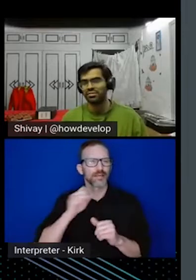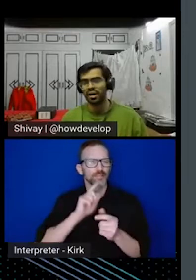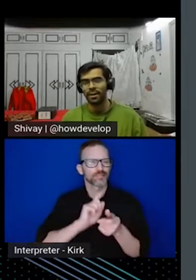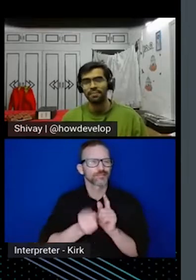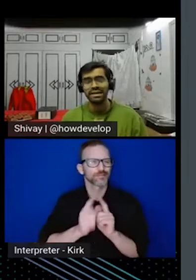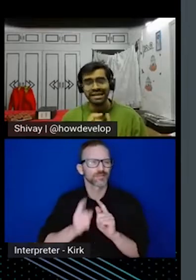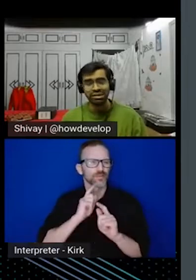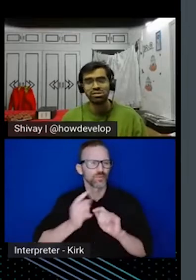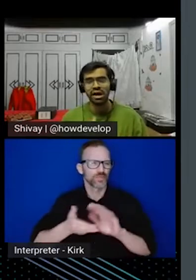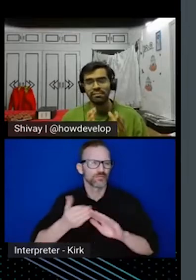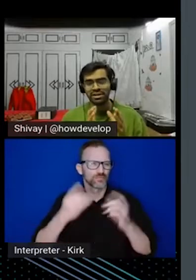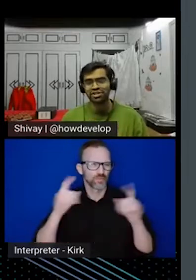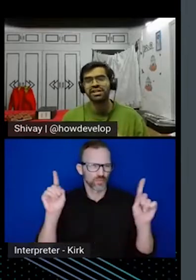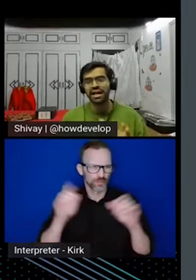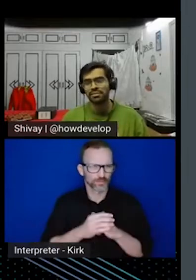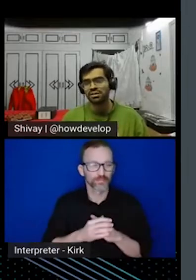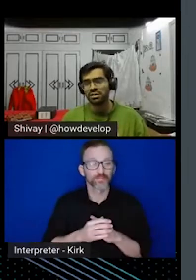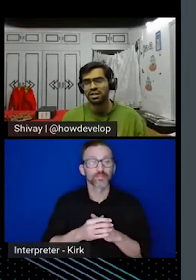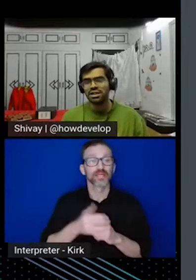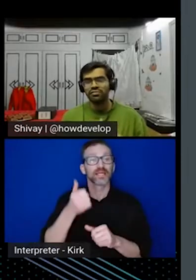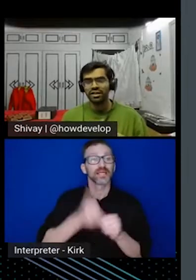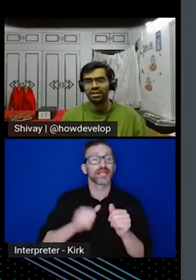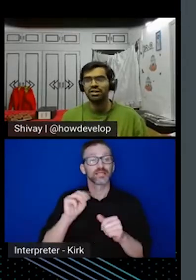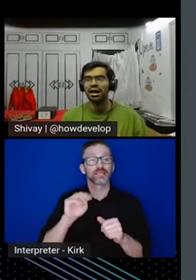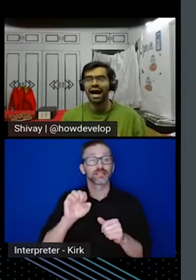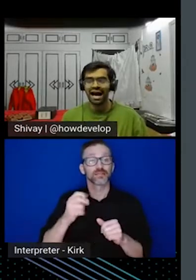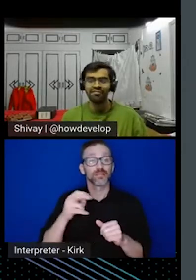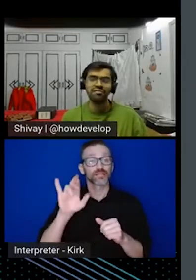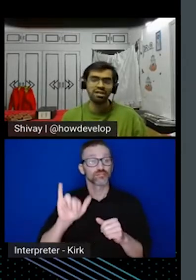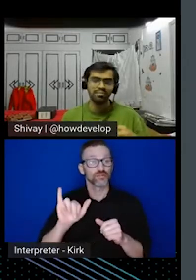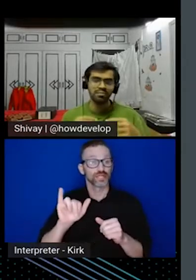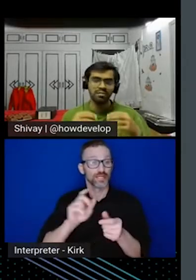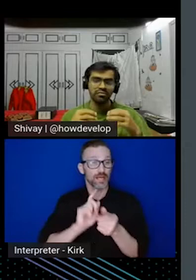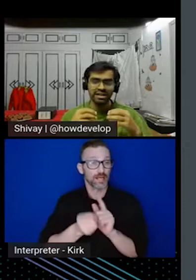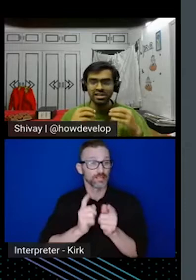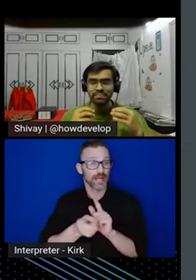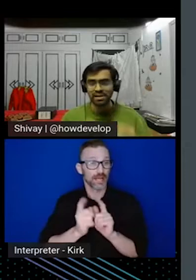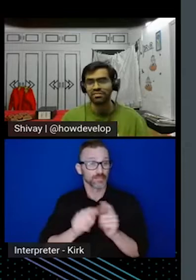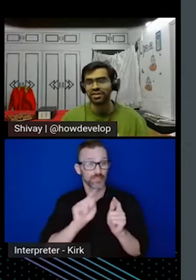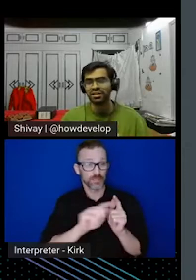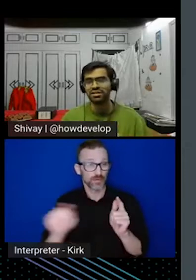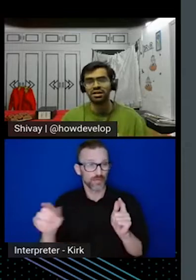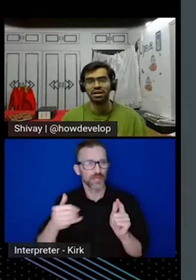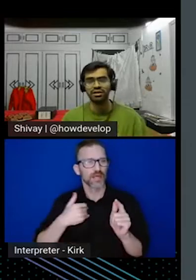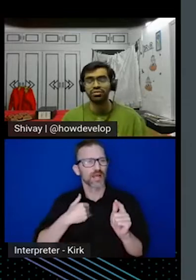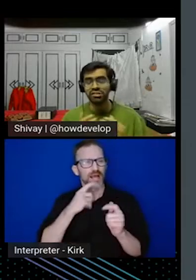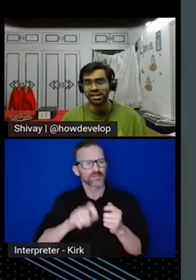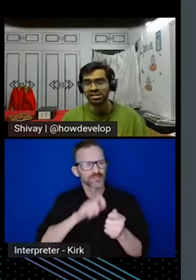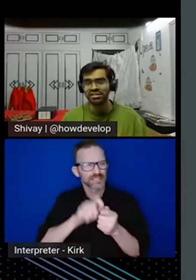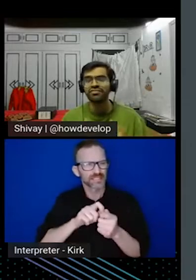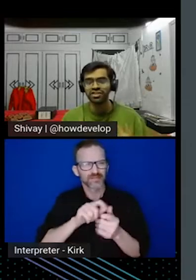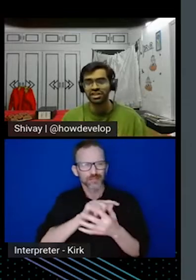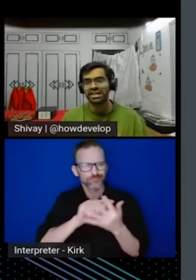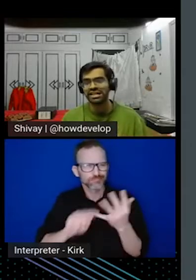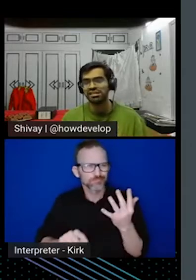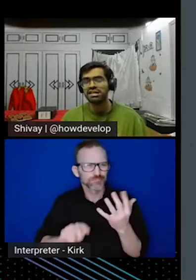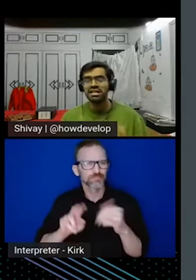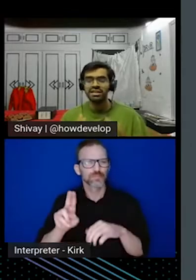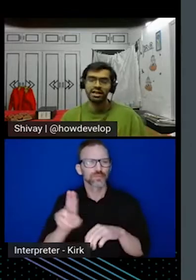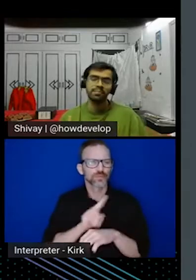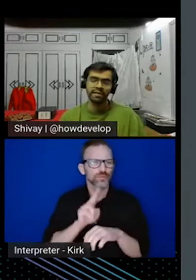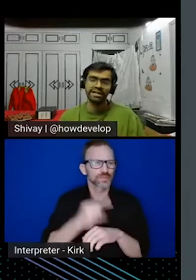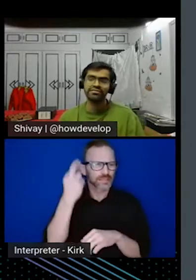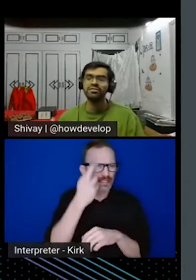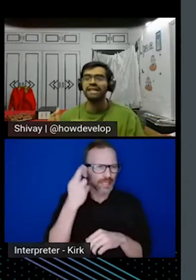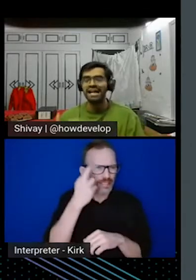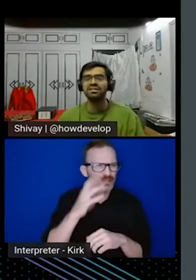that each Meshery adapter will have some very specific use cases and functionalities